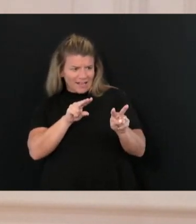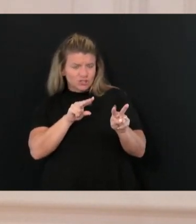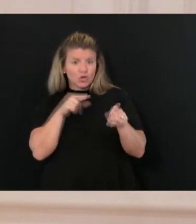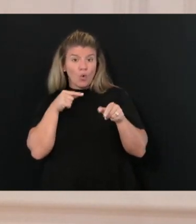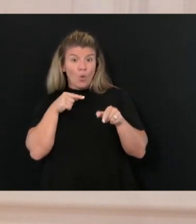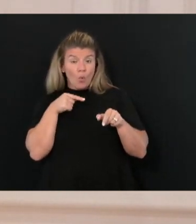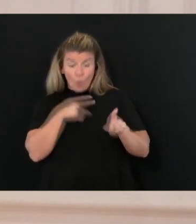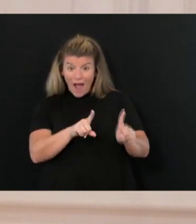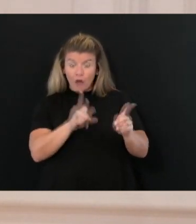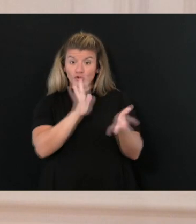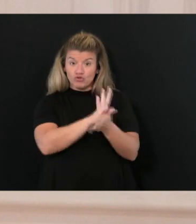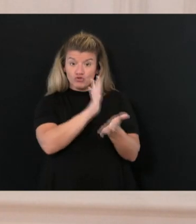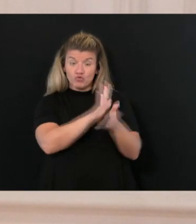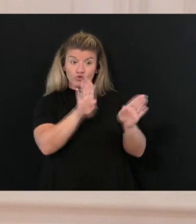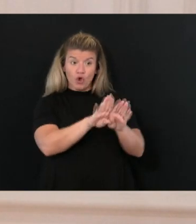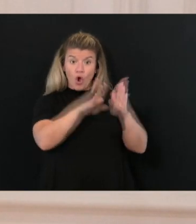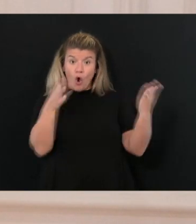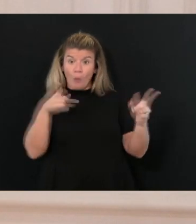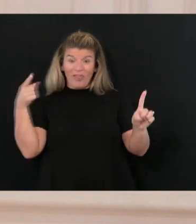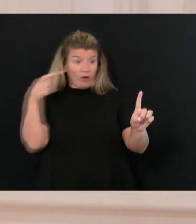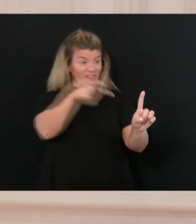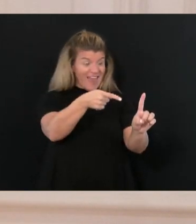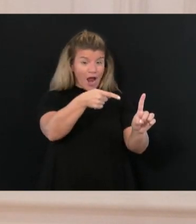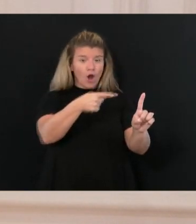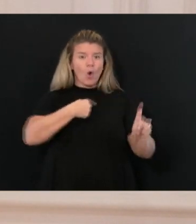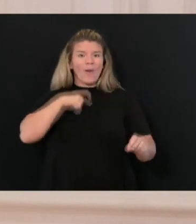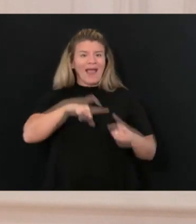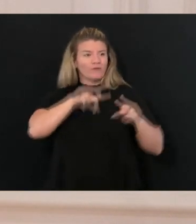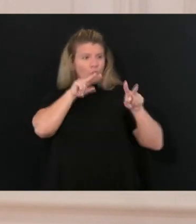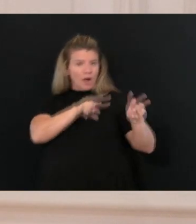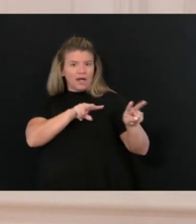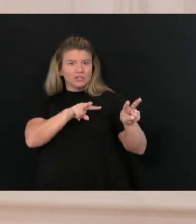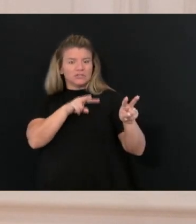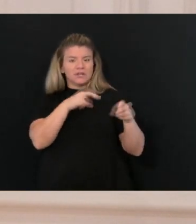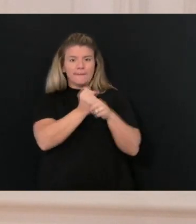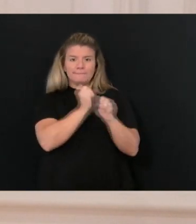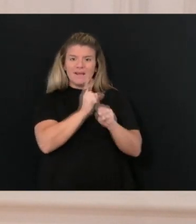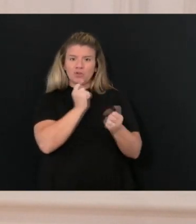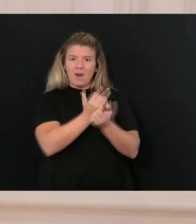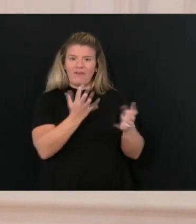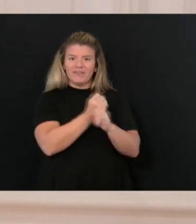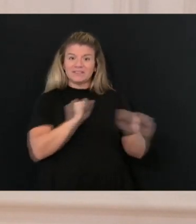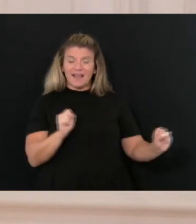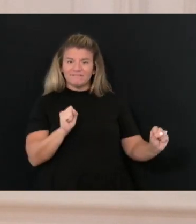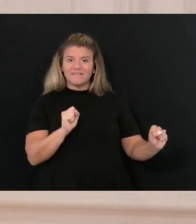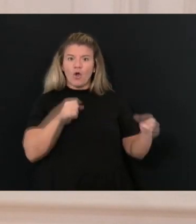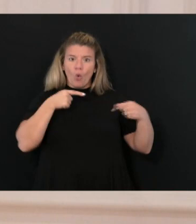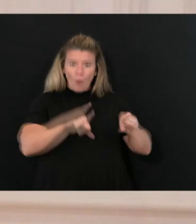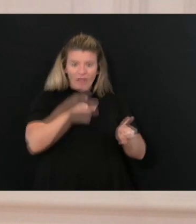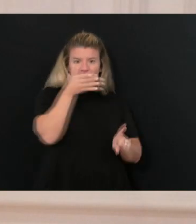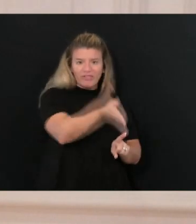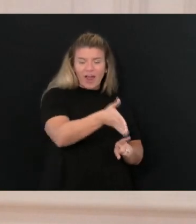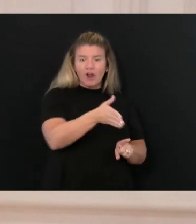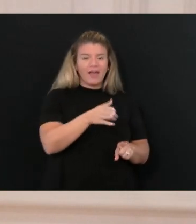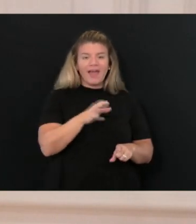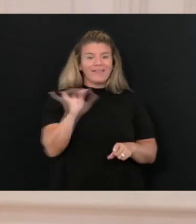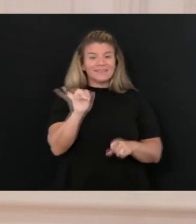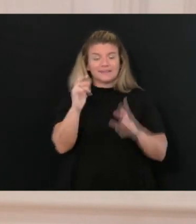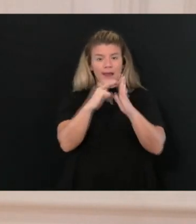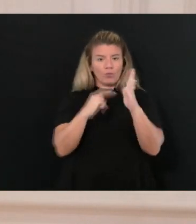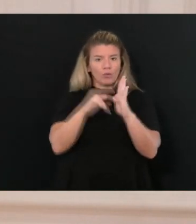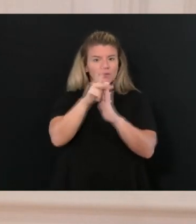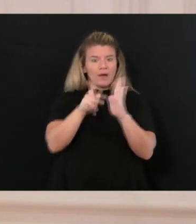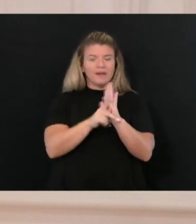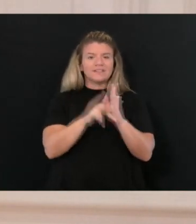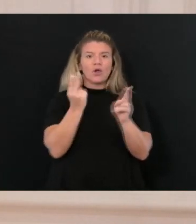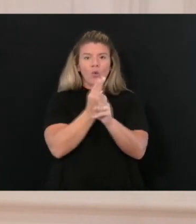our children and our teachers and our staff, doing the same sorts of things by wearing masks and staying physically distanced and doing the